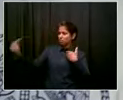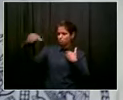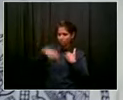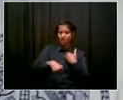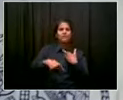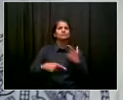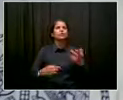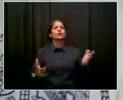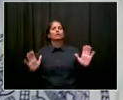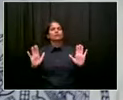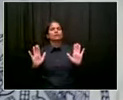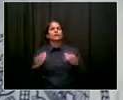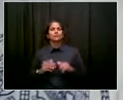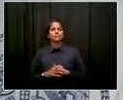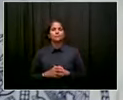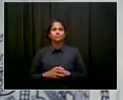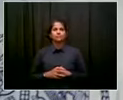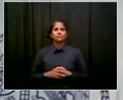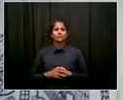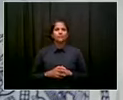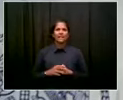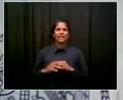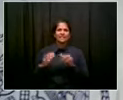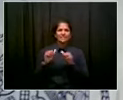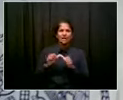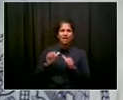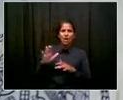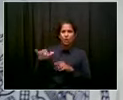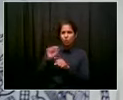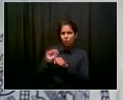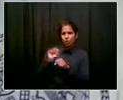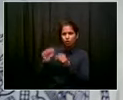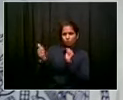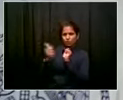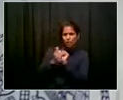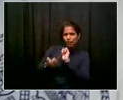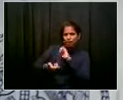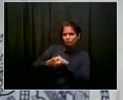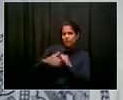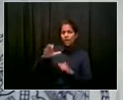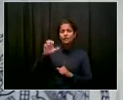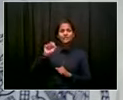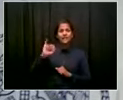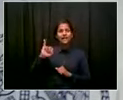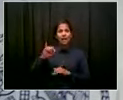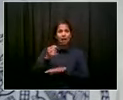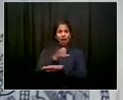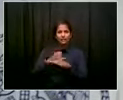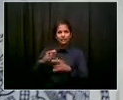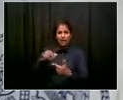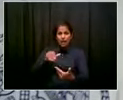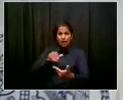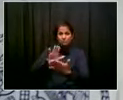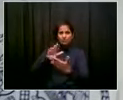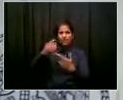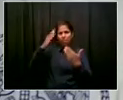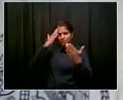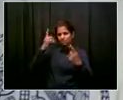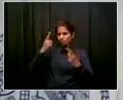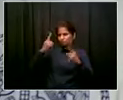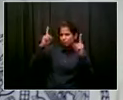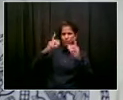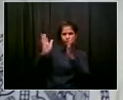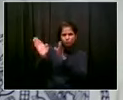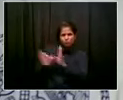to address these issues in a smart and effective and a humane way the next is jake often hearts from gothamist